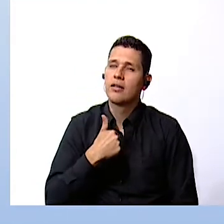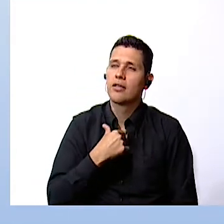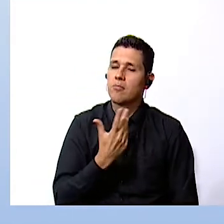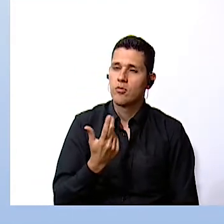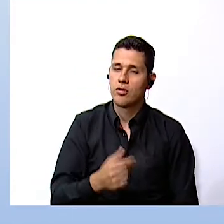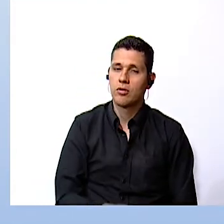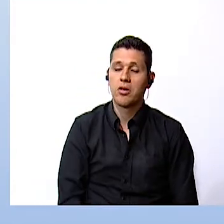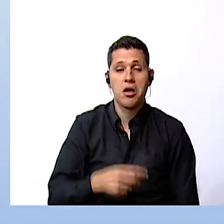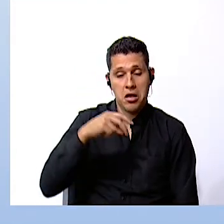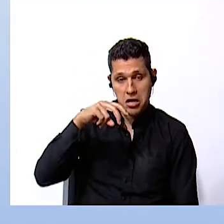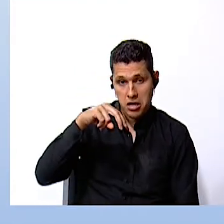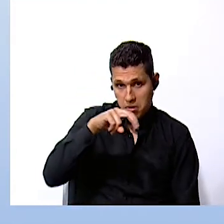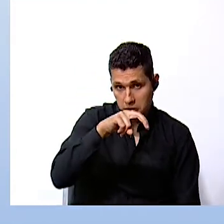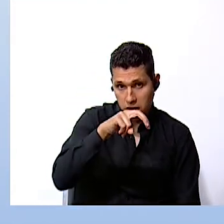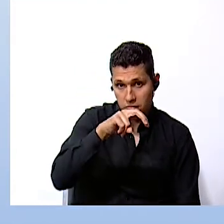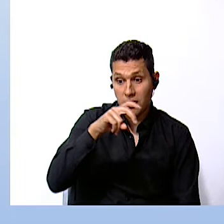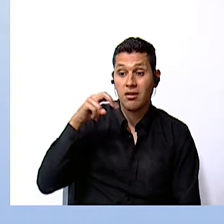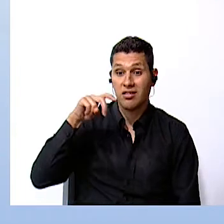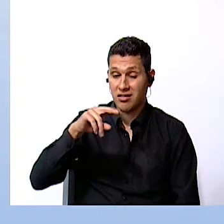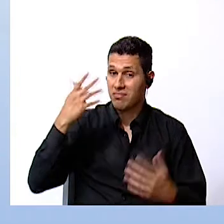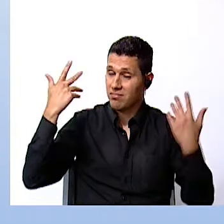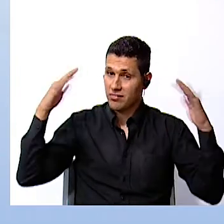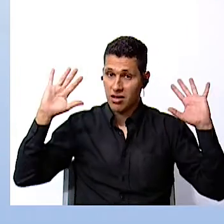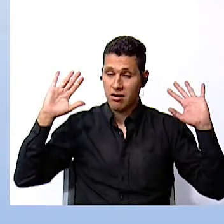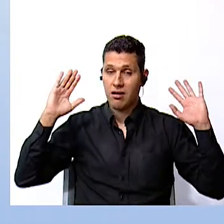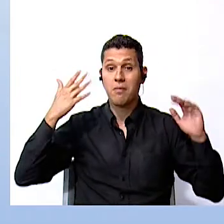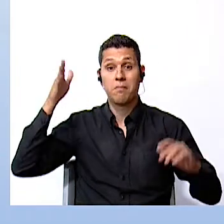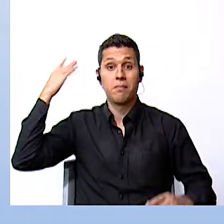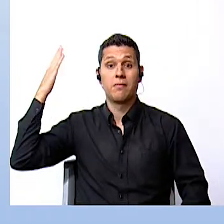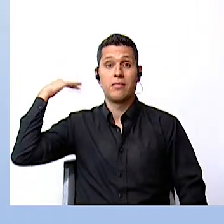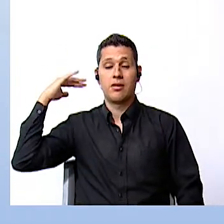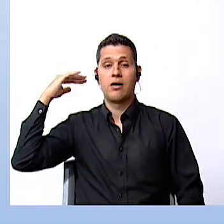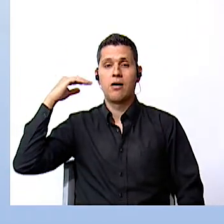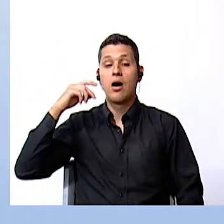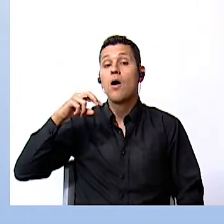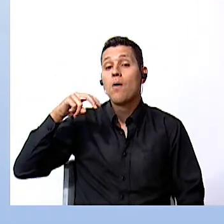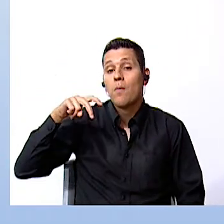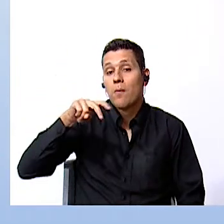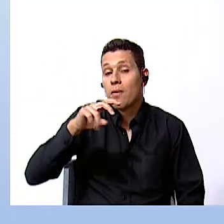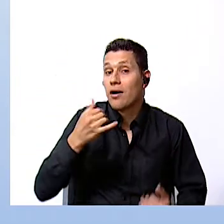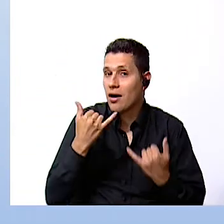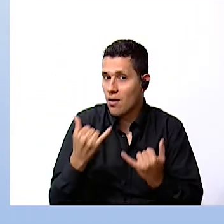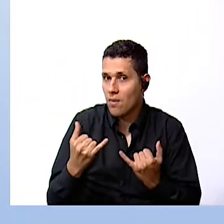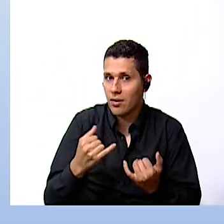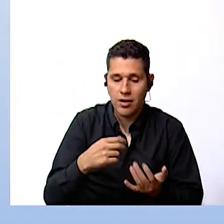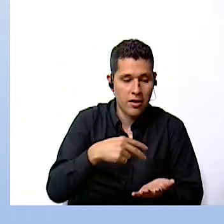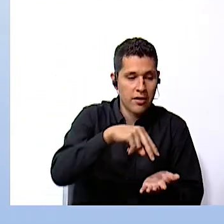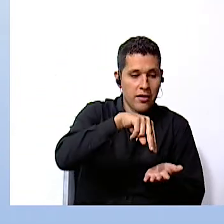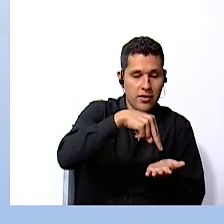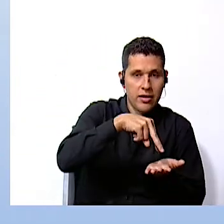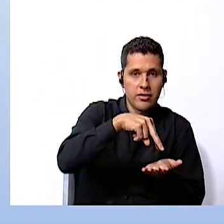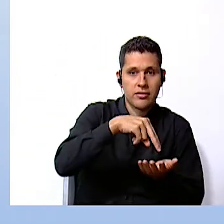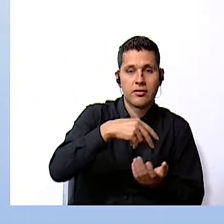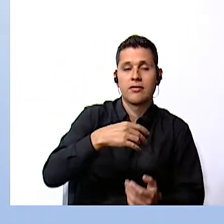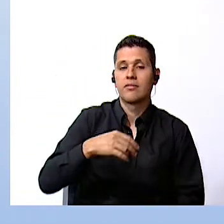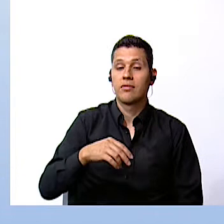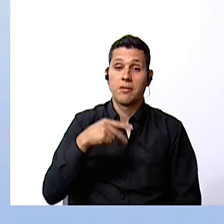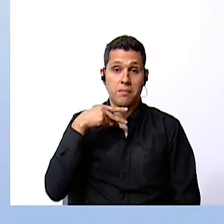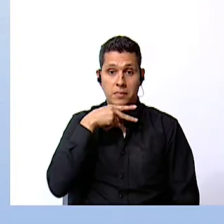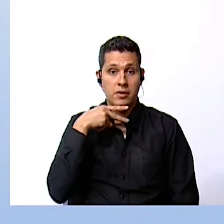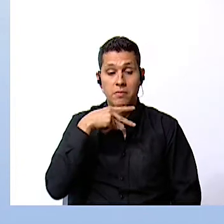instance, walk, walked, and walking. Dance, danced, and